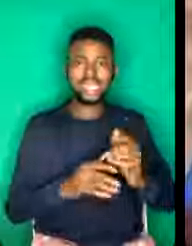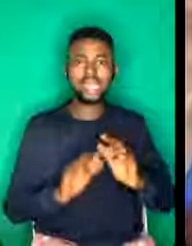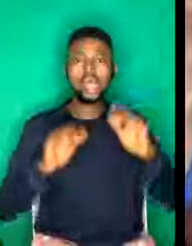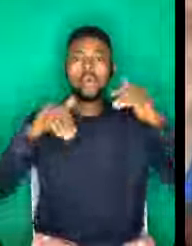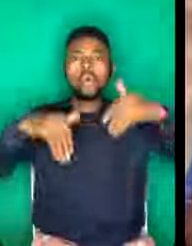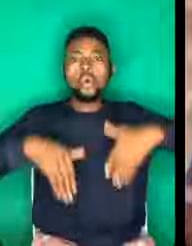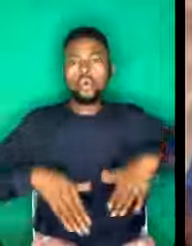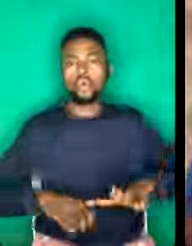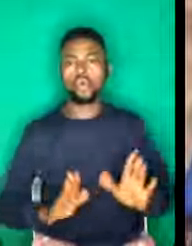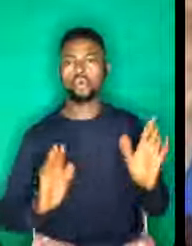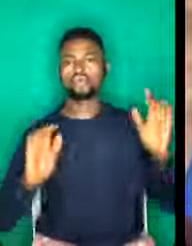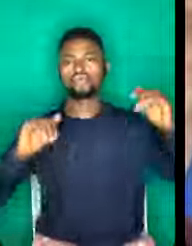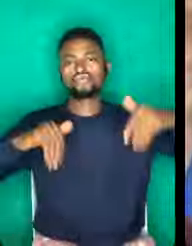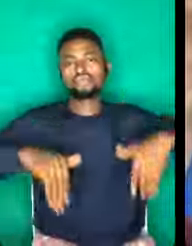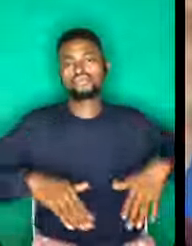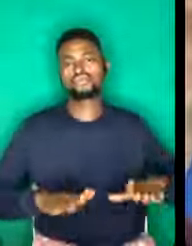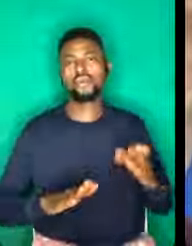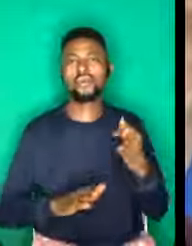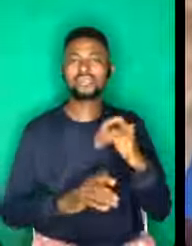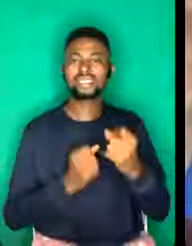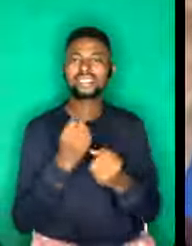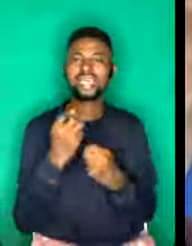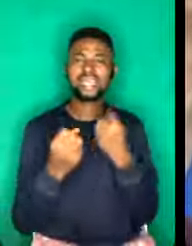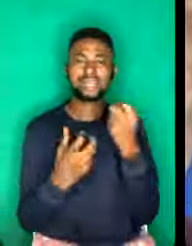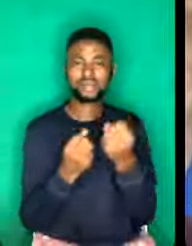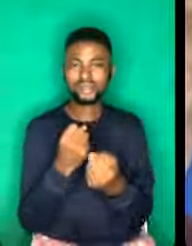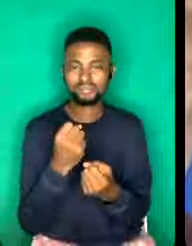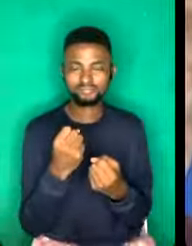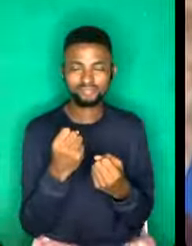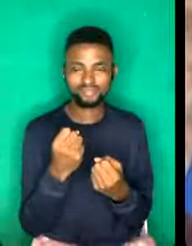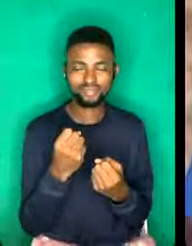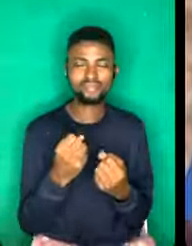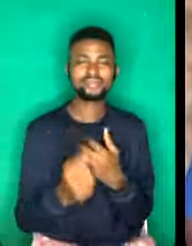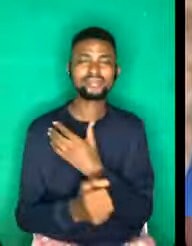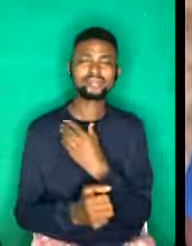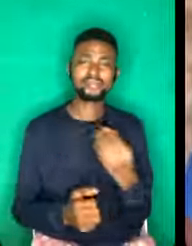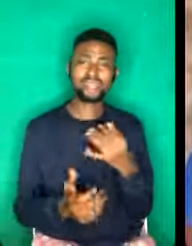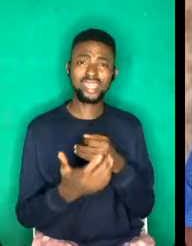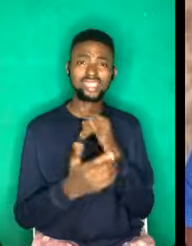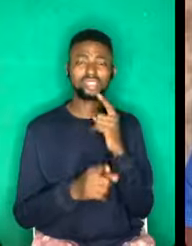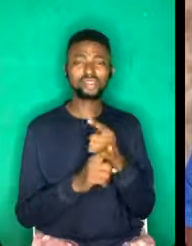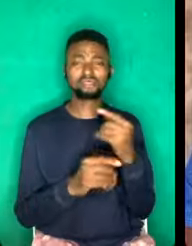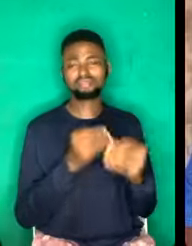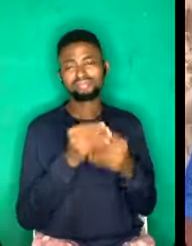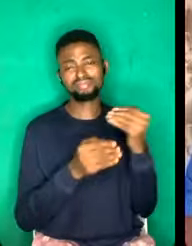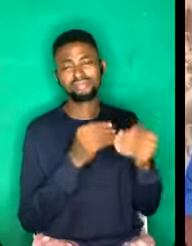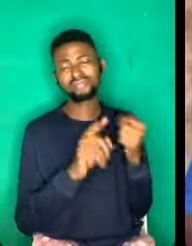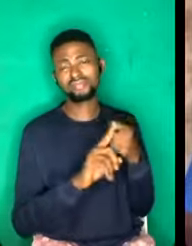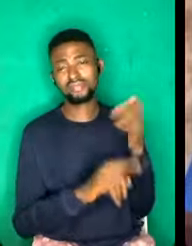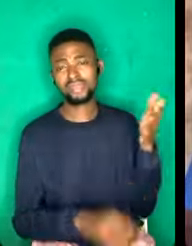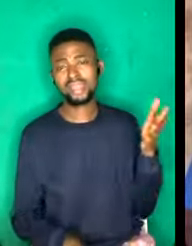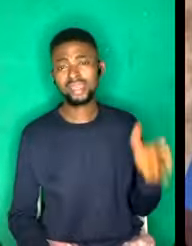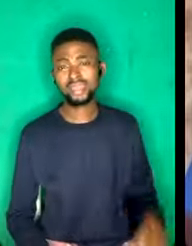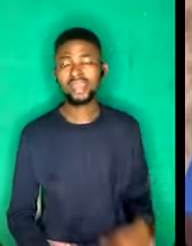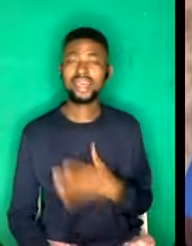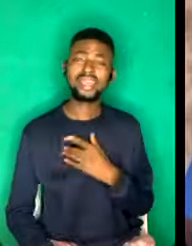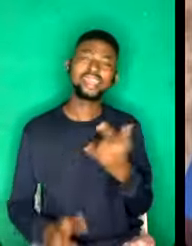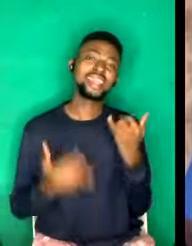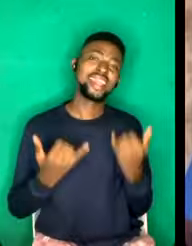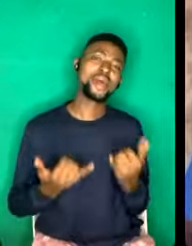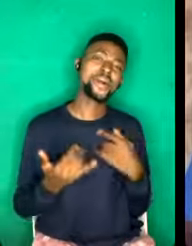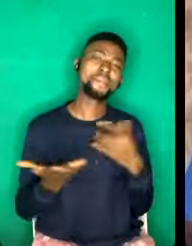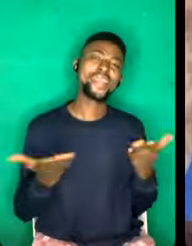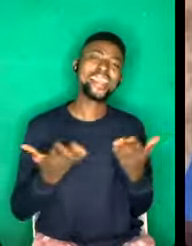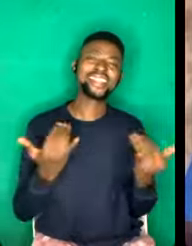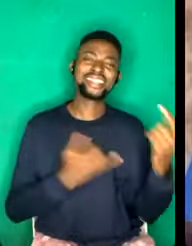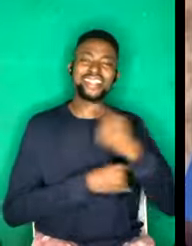and I it just goes on from there. Here I am today, a professional